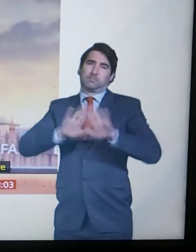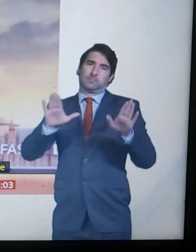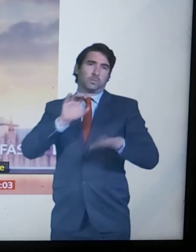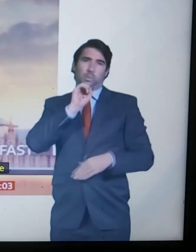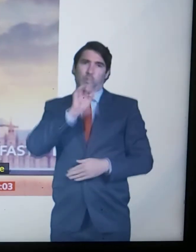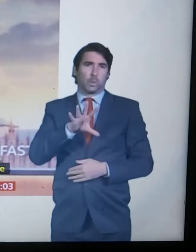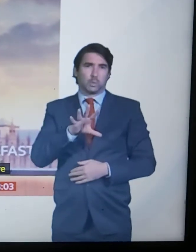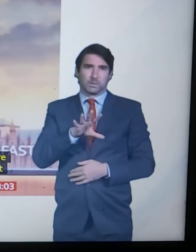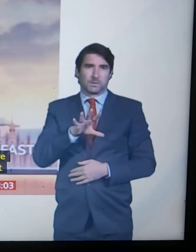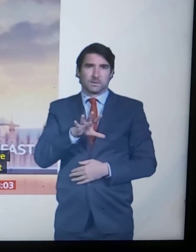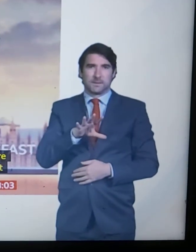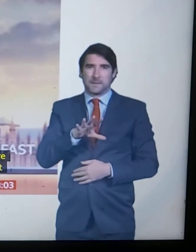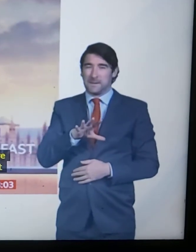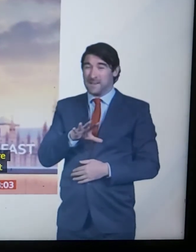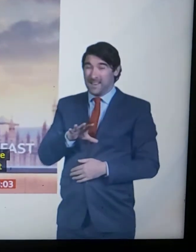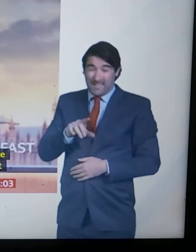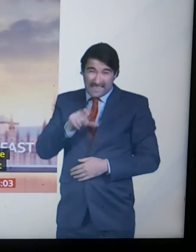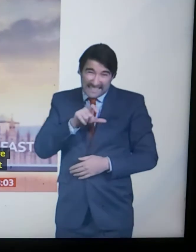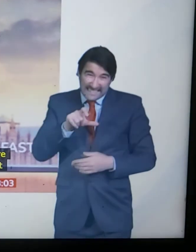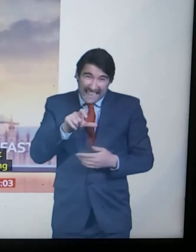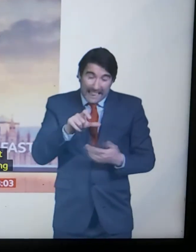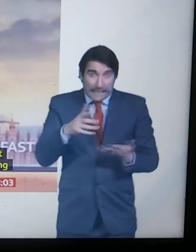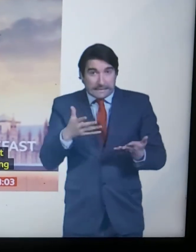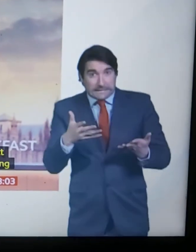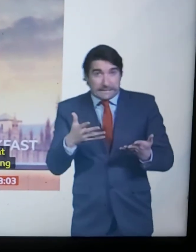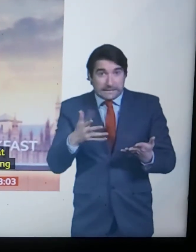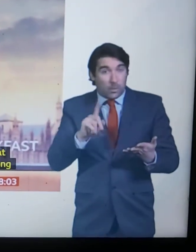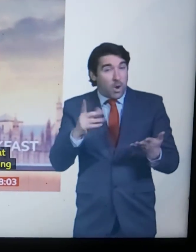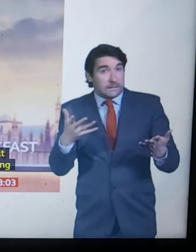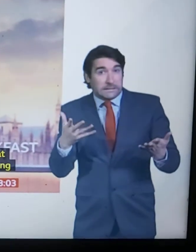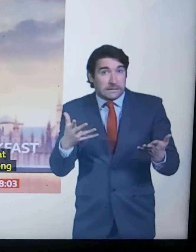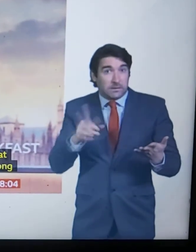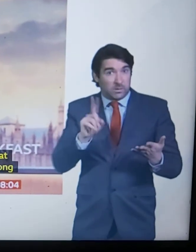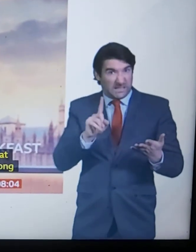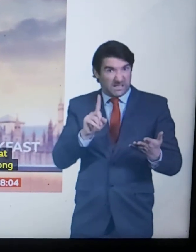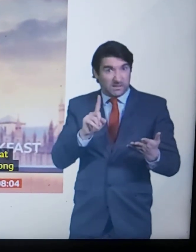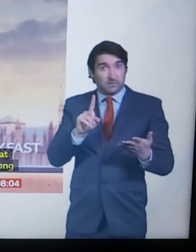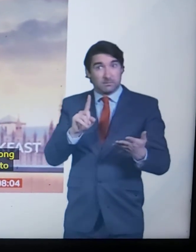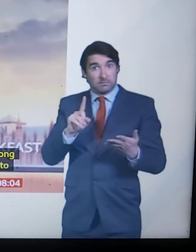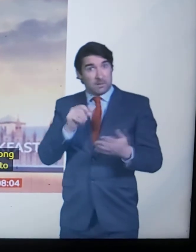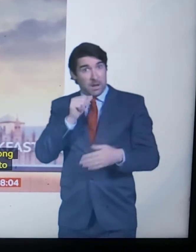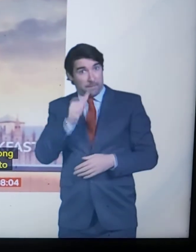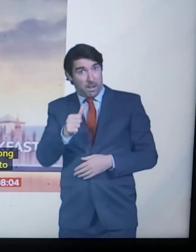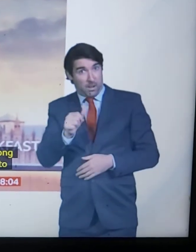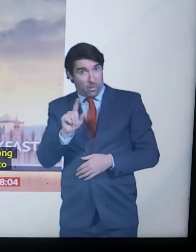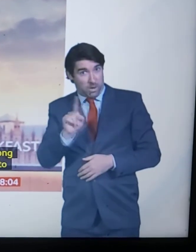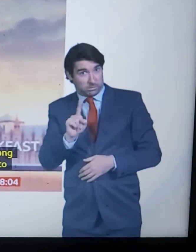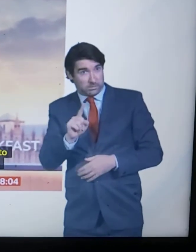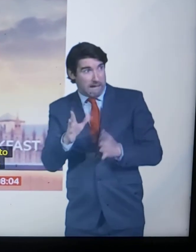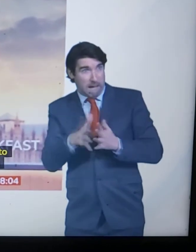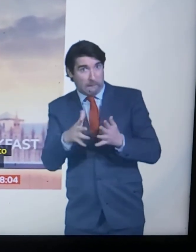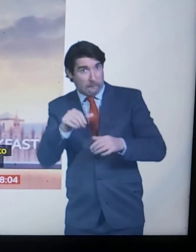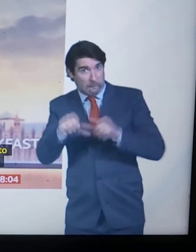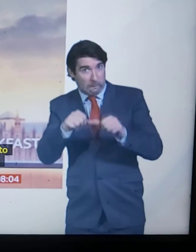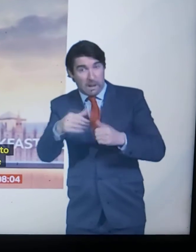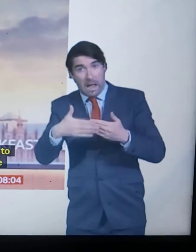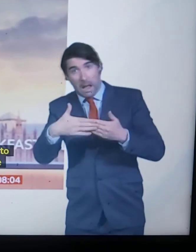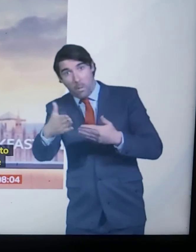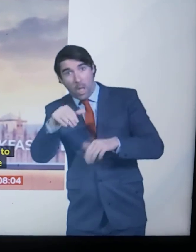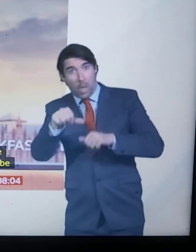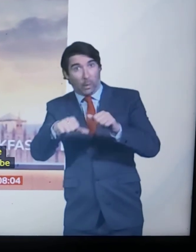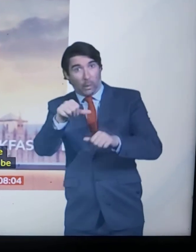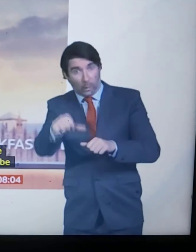will have to take advantage of it, and how exactly mock exam results will be considered. So questions about